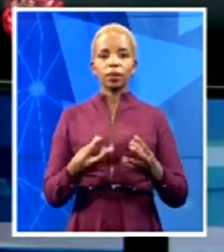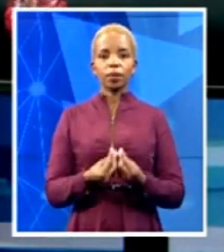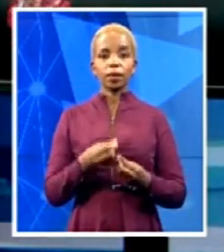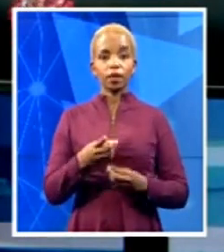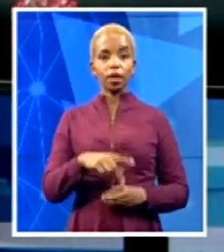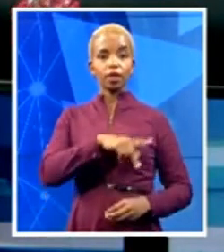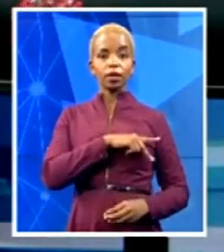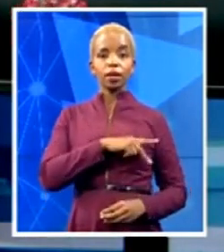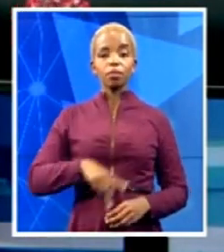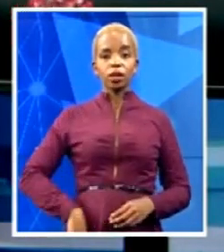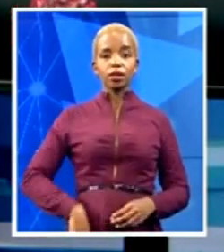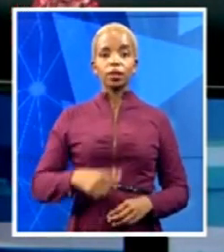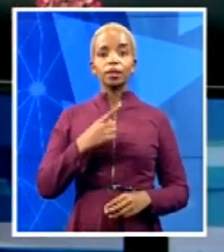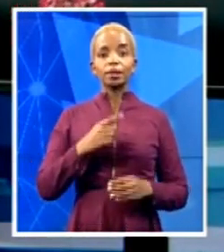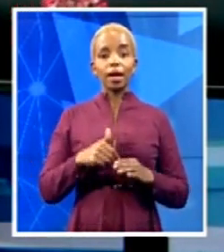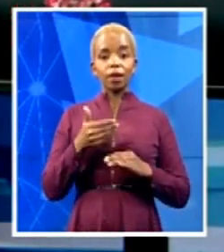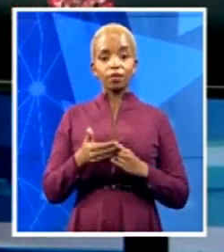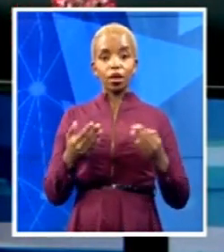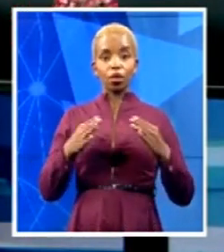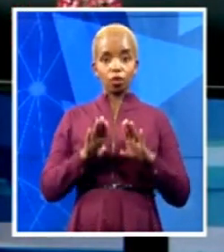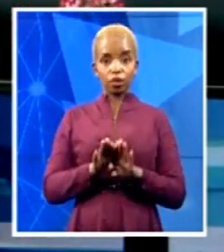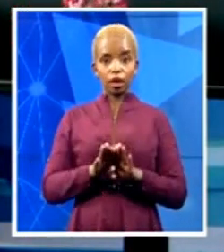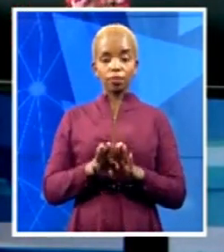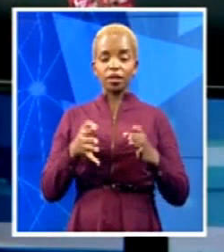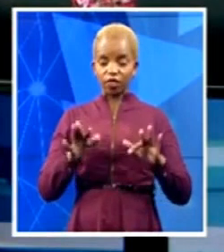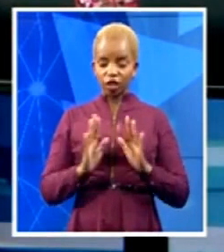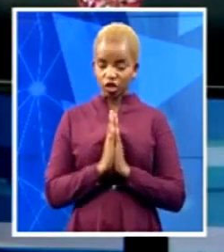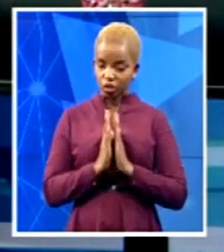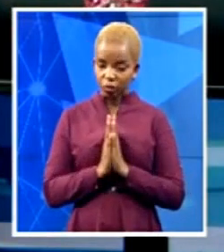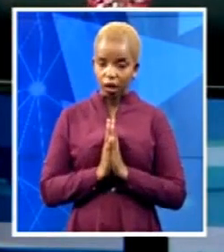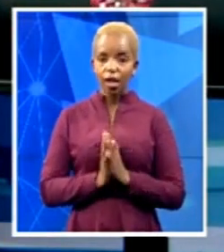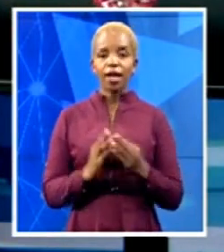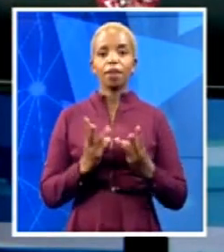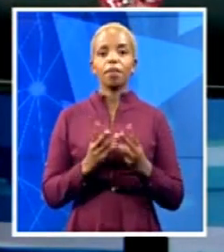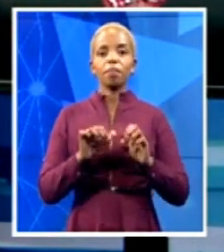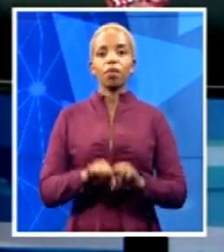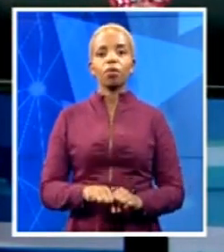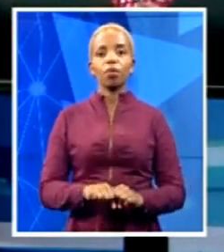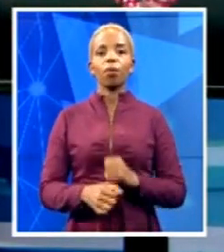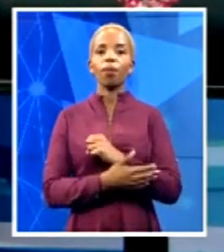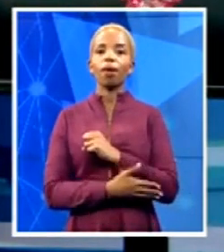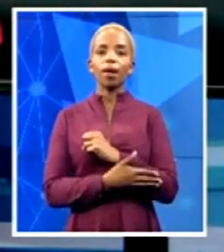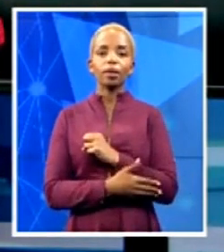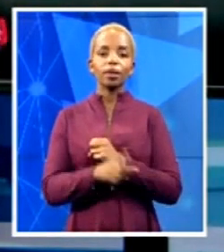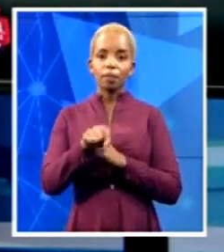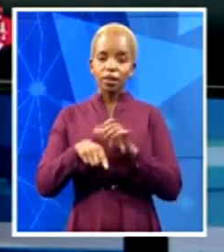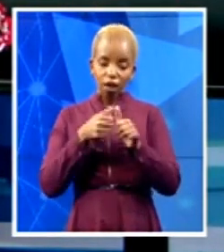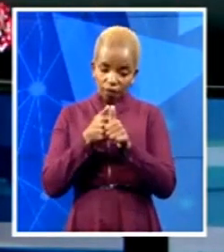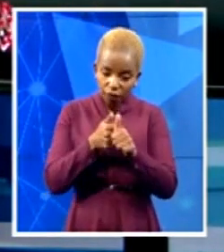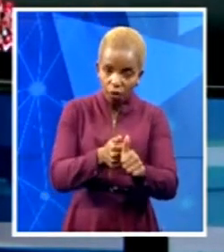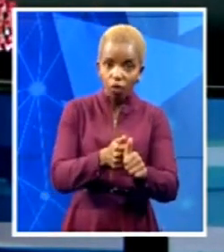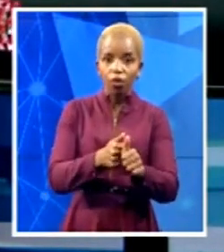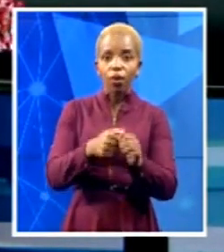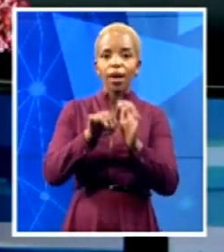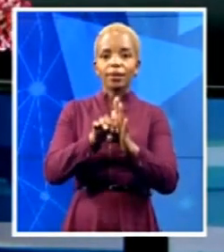a plea to citizens to follow the example of providing or giving a portion of their